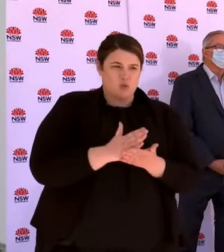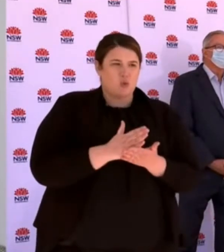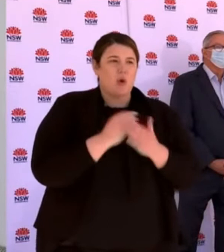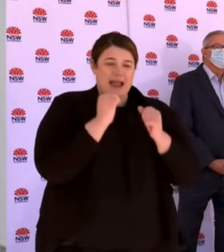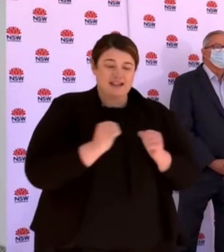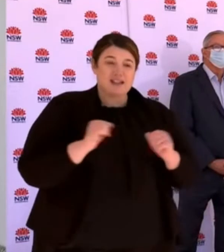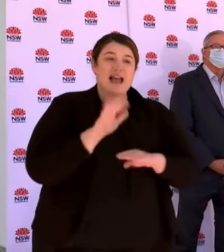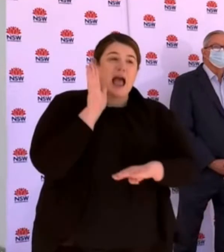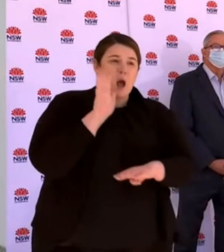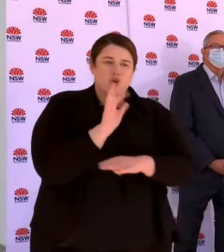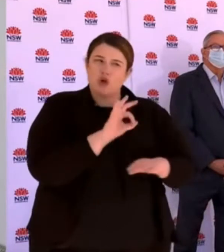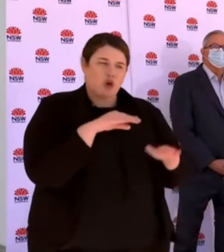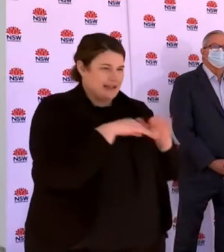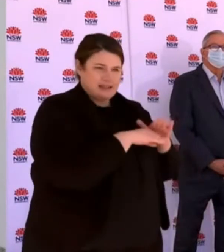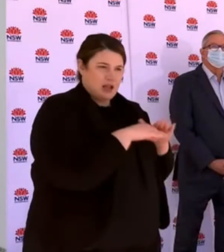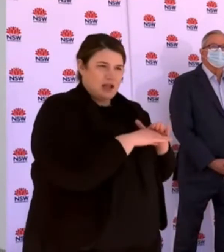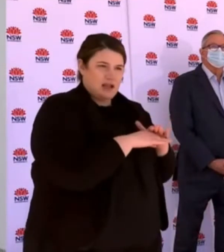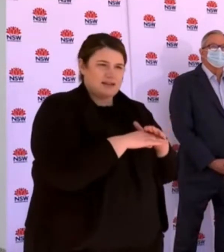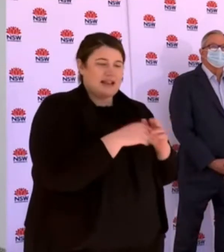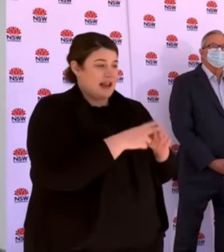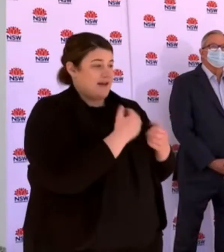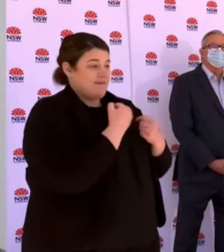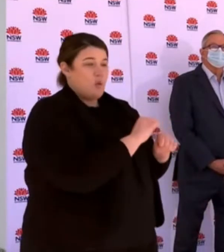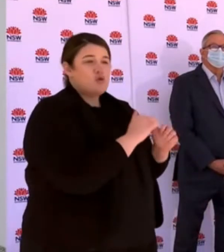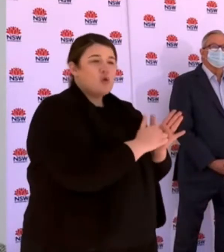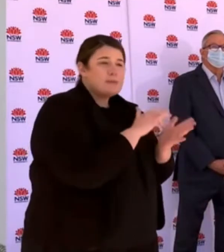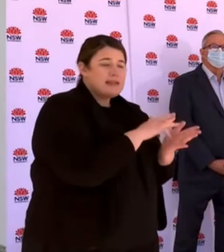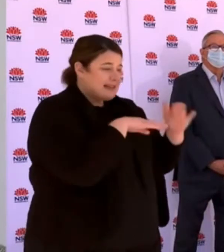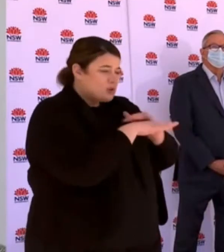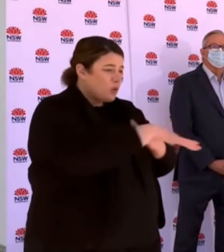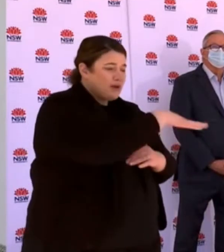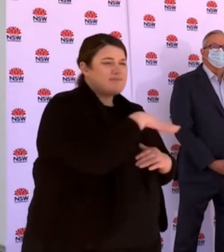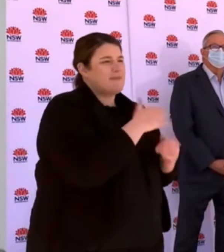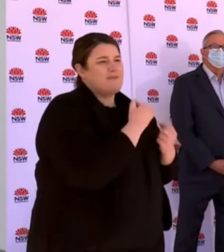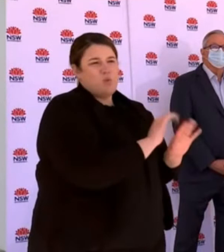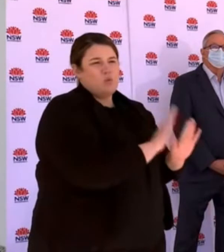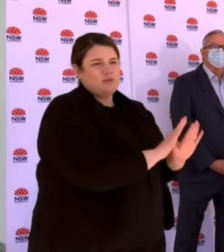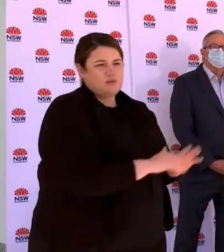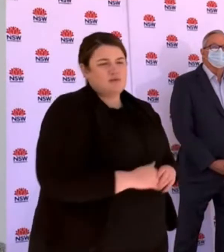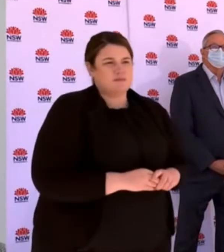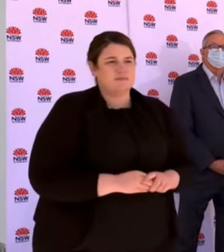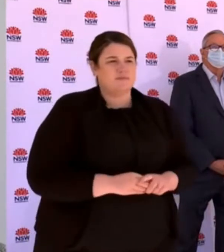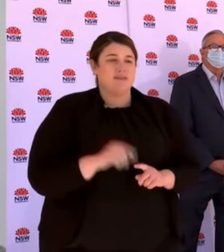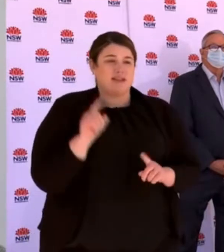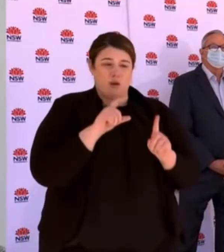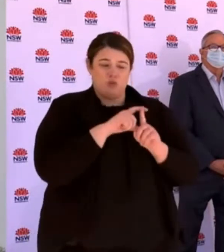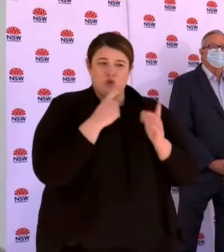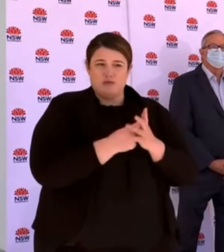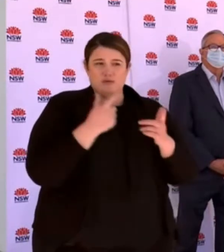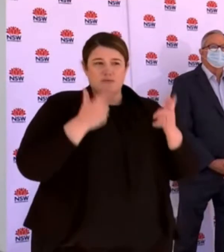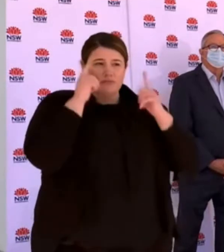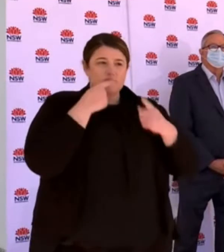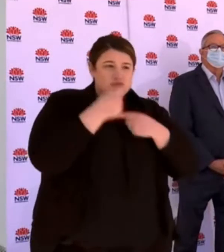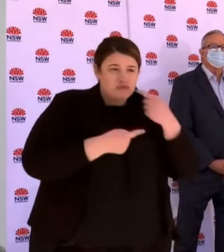maintain your exercise outdoors and avoid indoor areas where we know the virus has a greater chance of transmitting. I'll now ask Dr. Chant to give